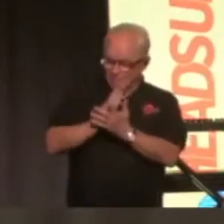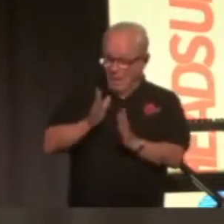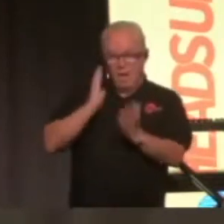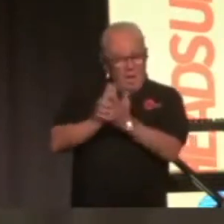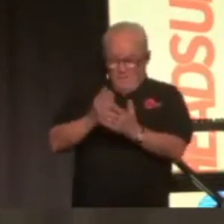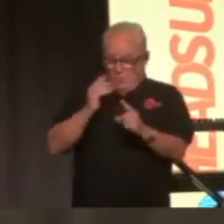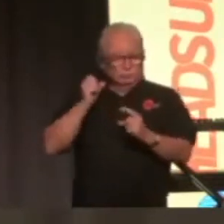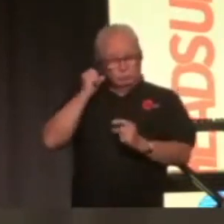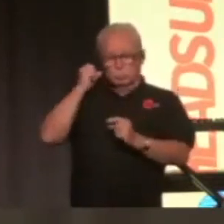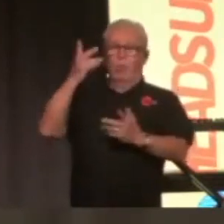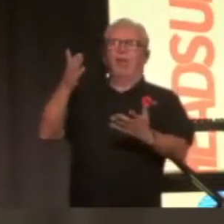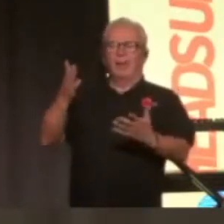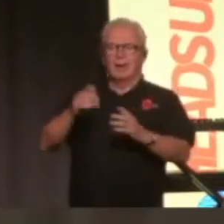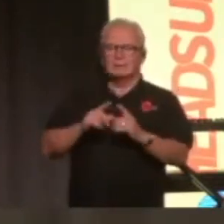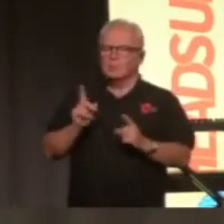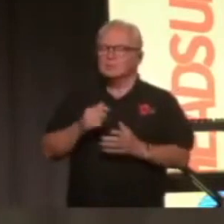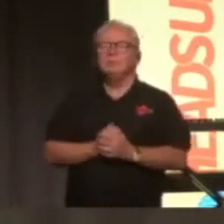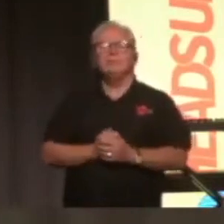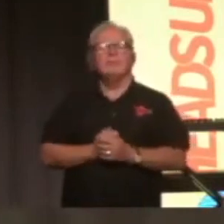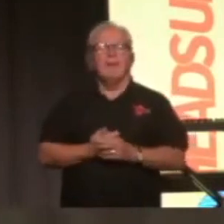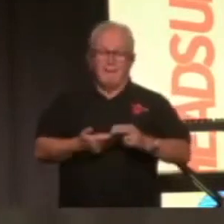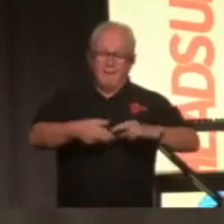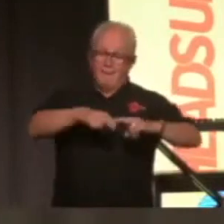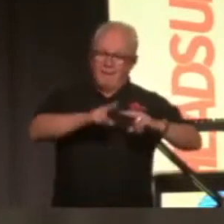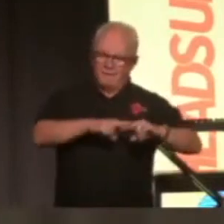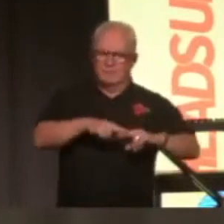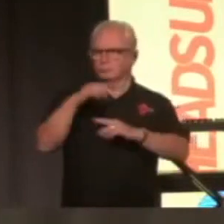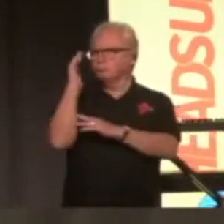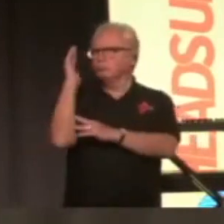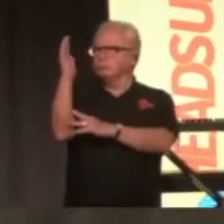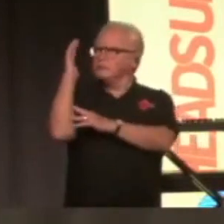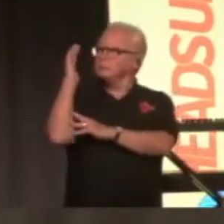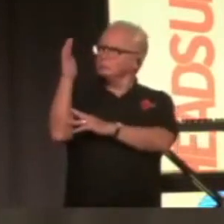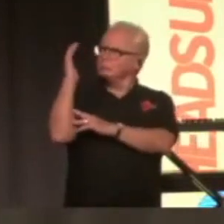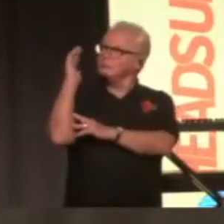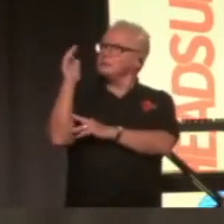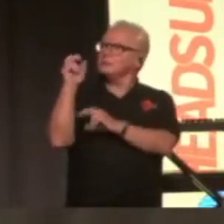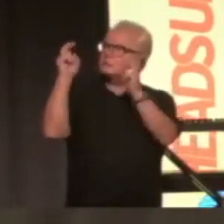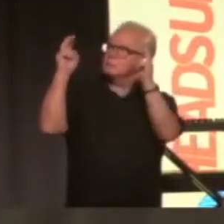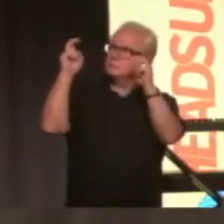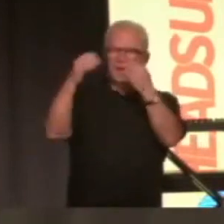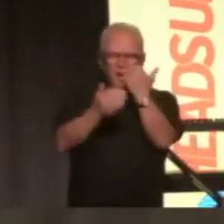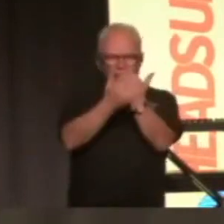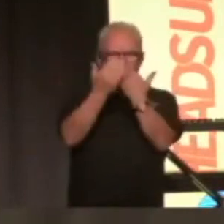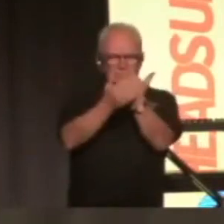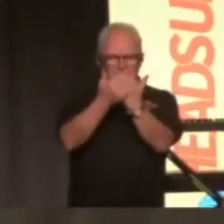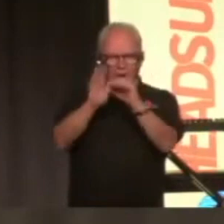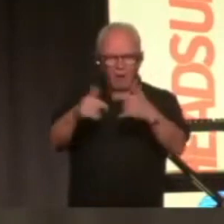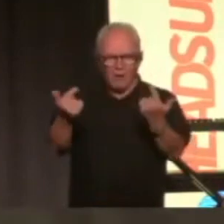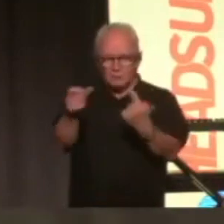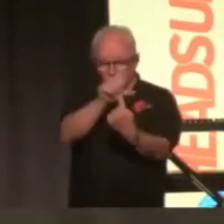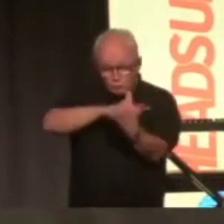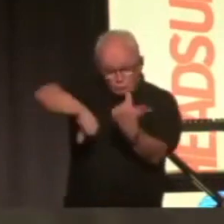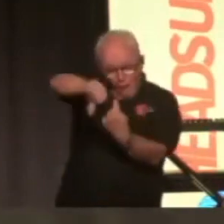realize, and if ever we preached on encouragement and